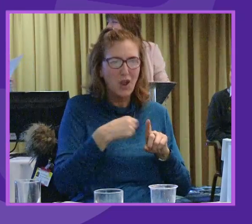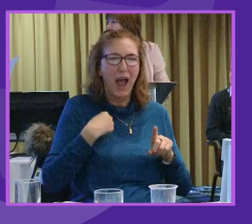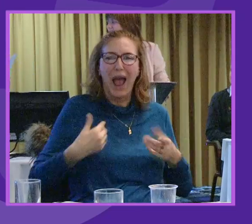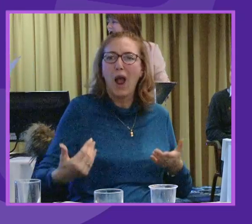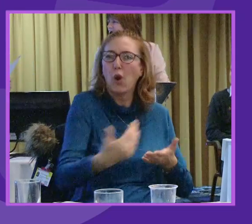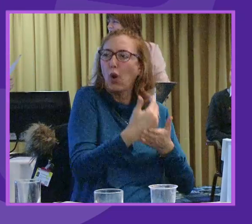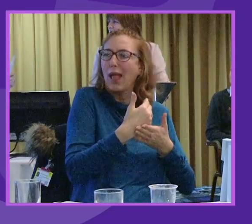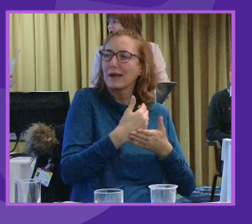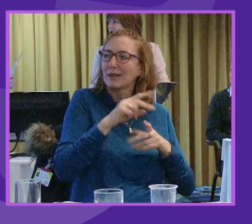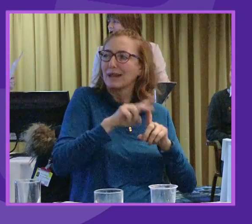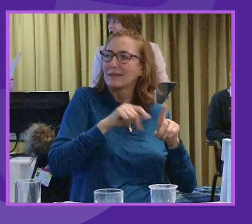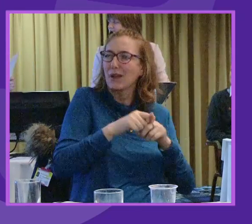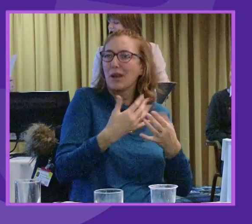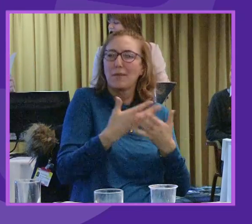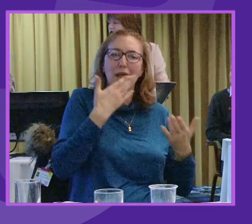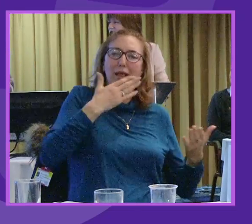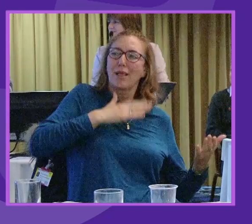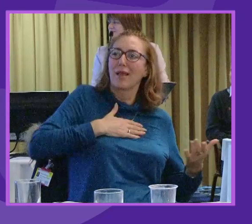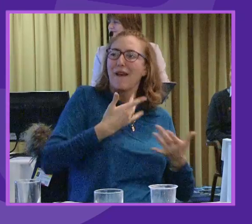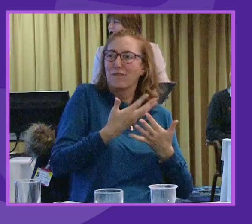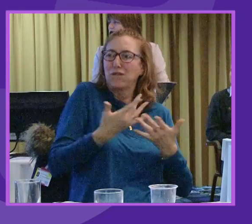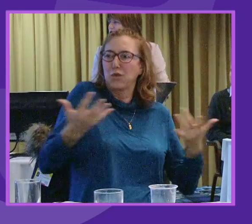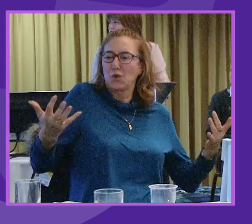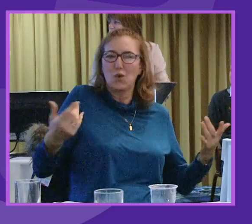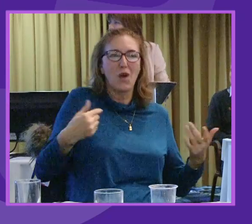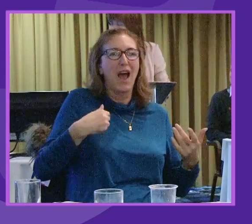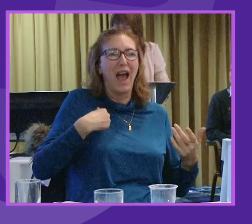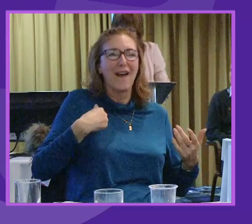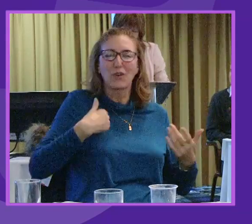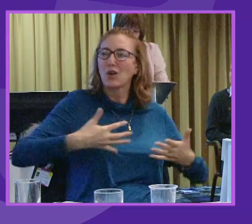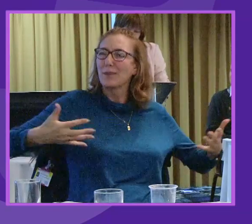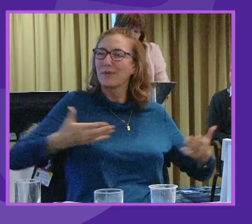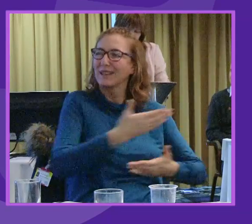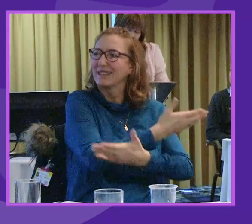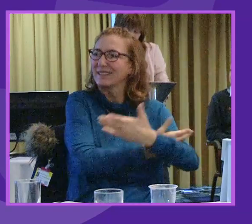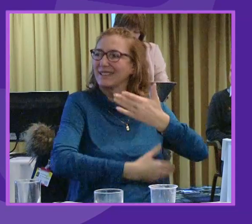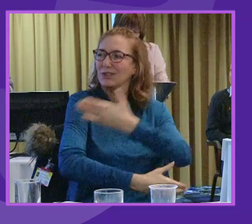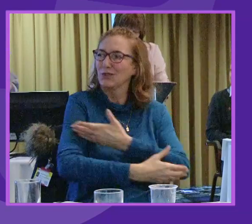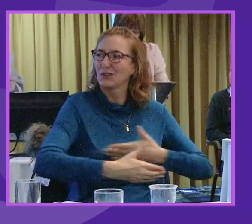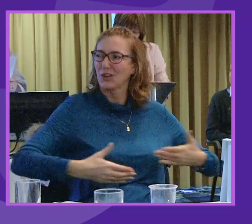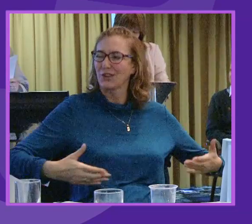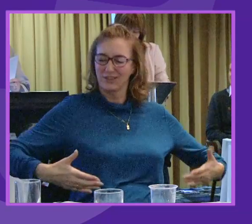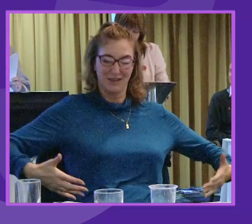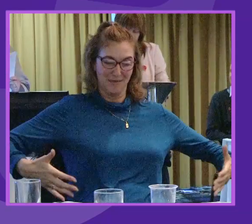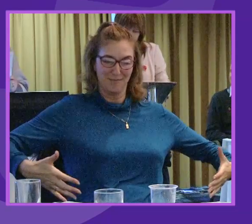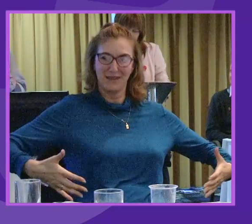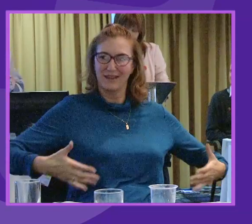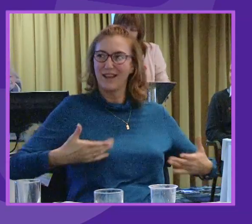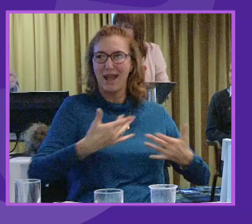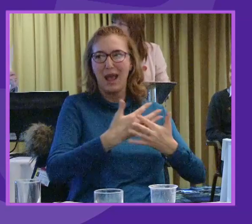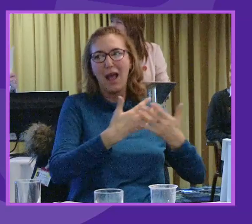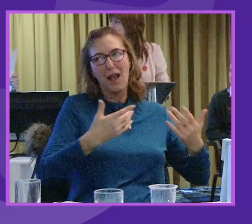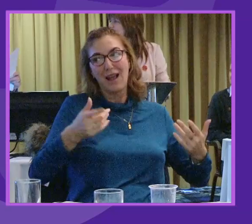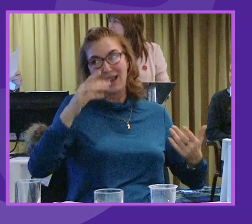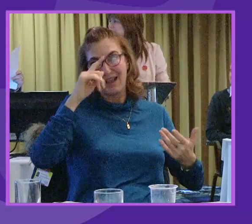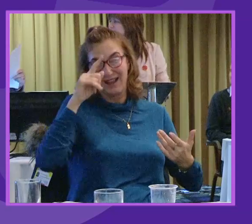few diagnoses. I collect them. I also challenge the stigma, and I've got a huge T-shirt. I didn't realise how big